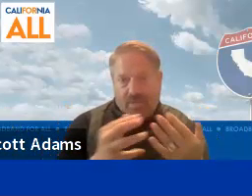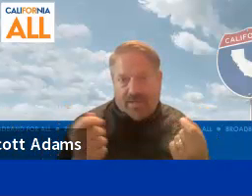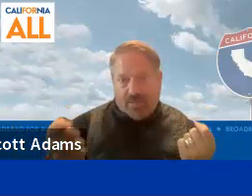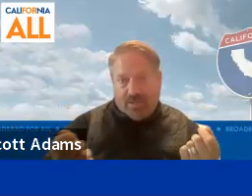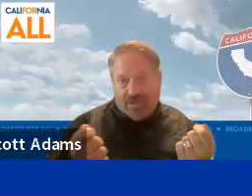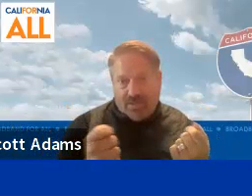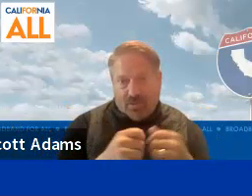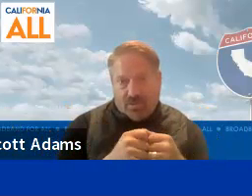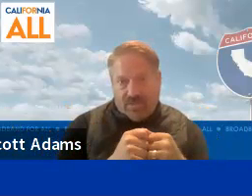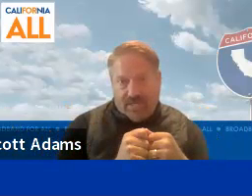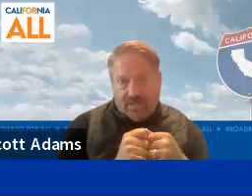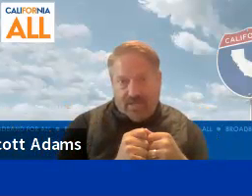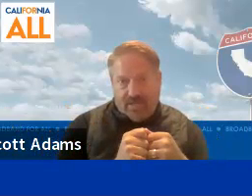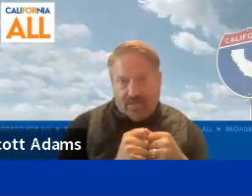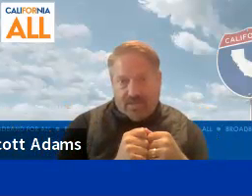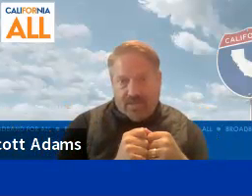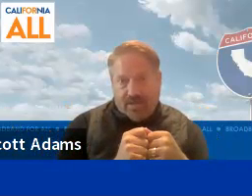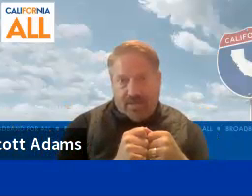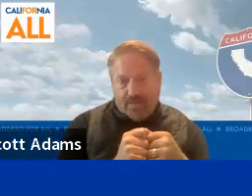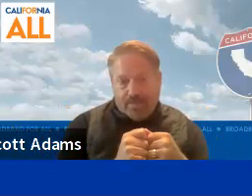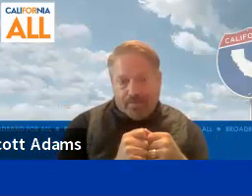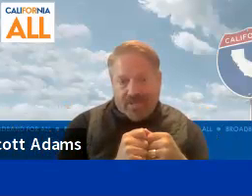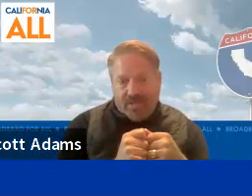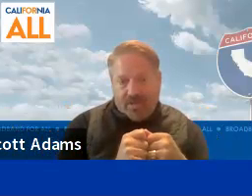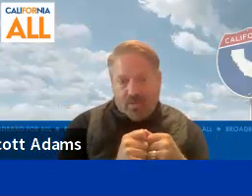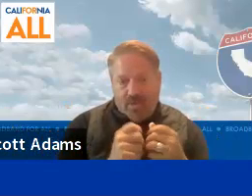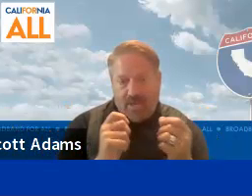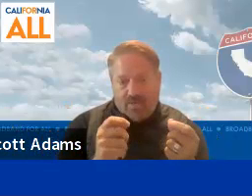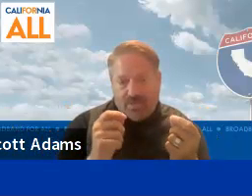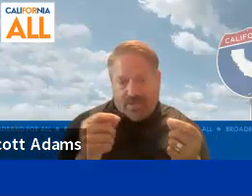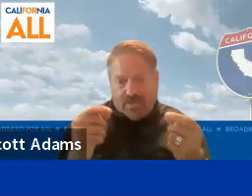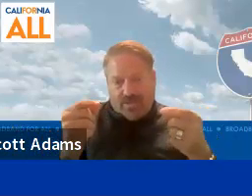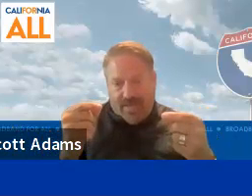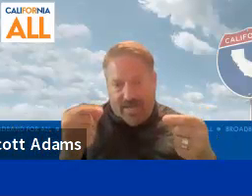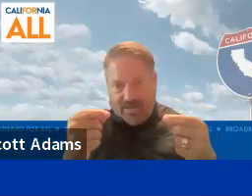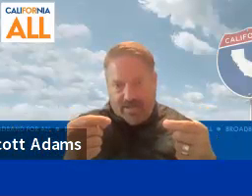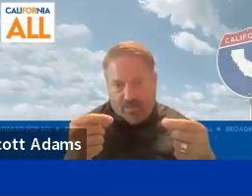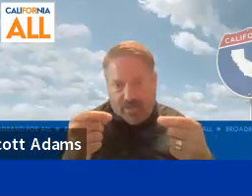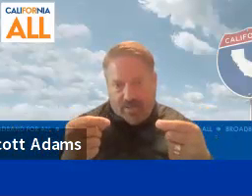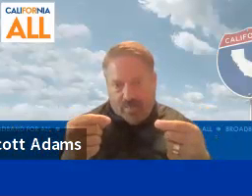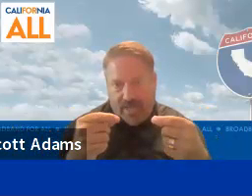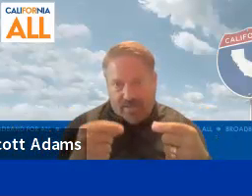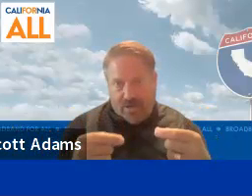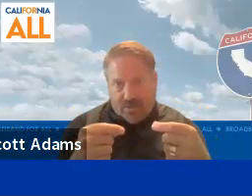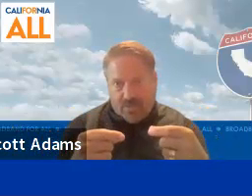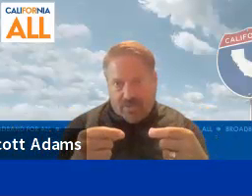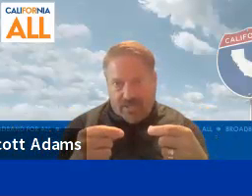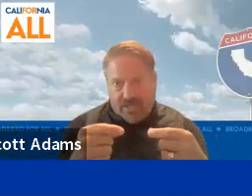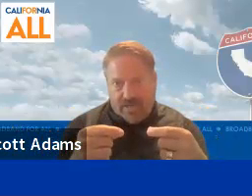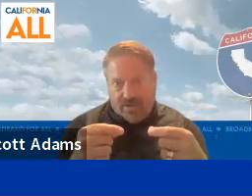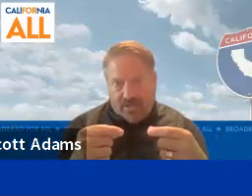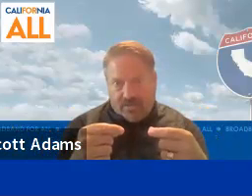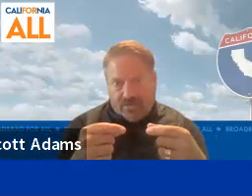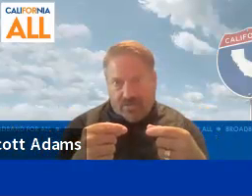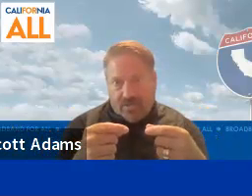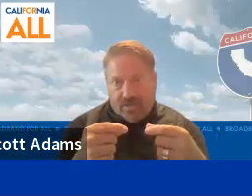are impacted by the digital divide. And, you know, how does that inequity impact outcomes in the